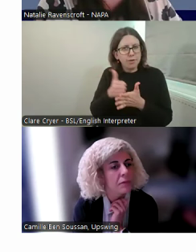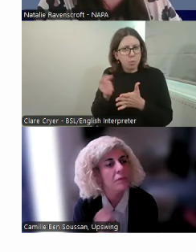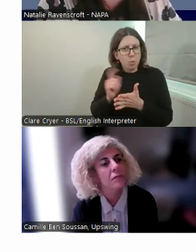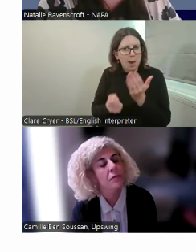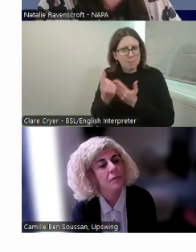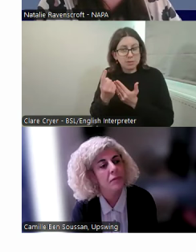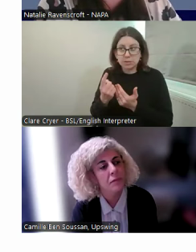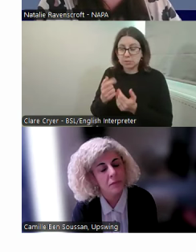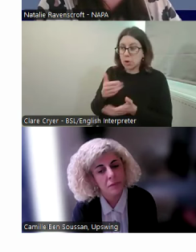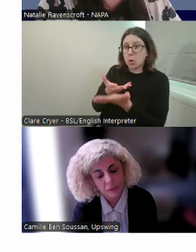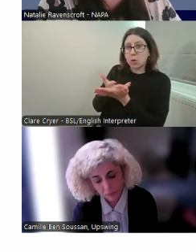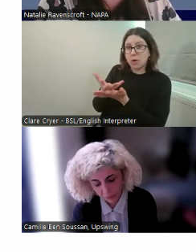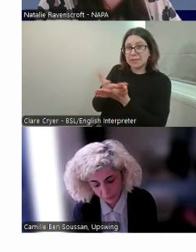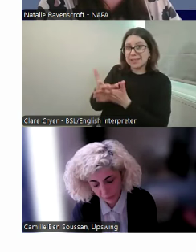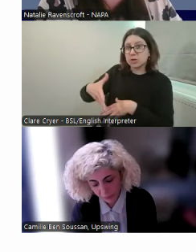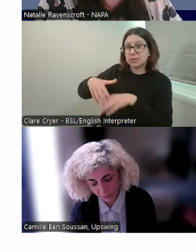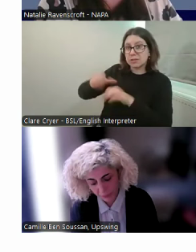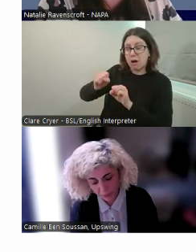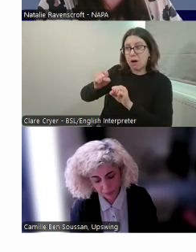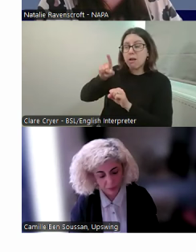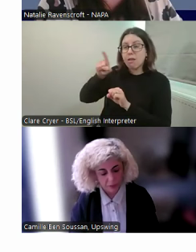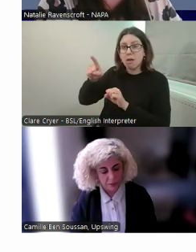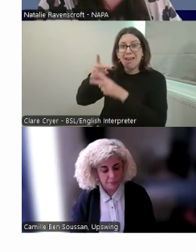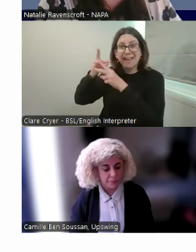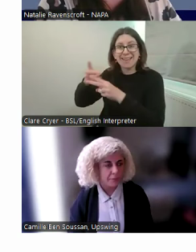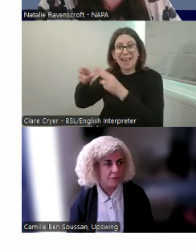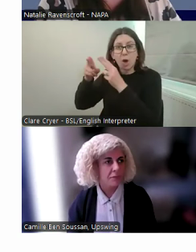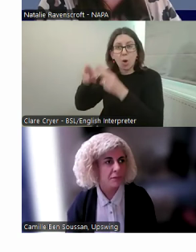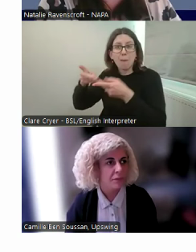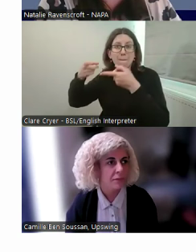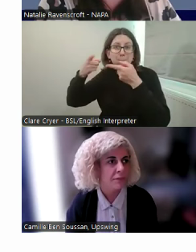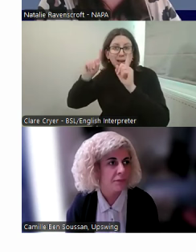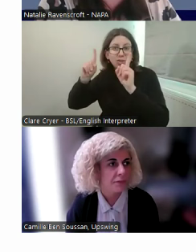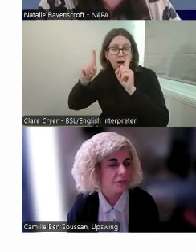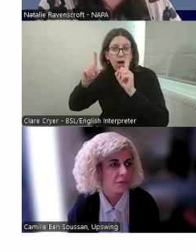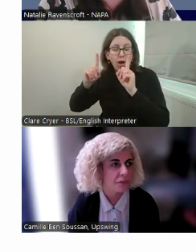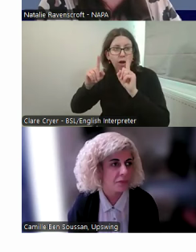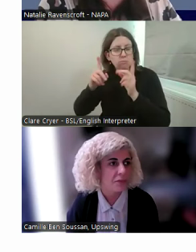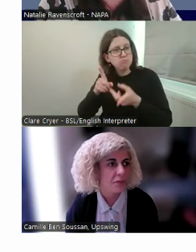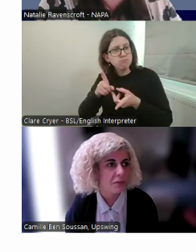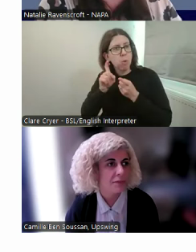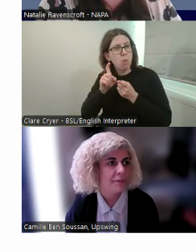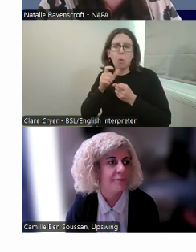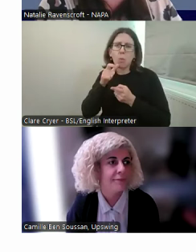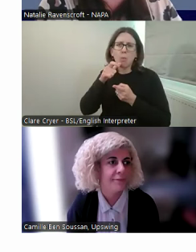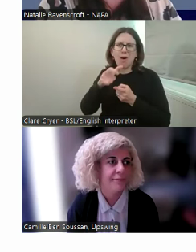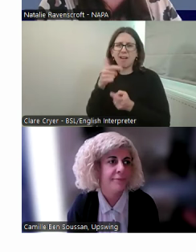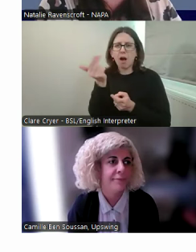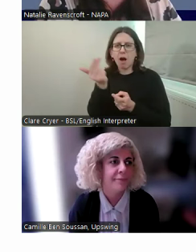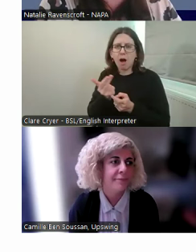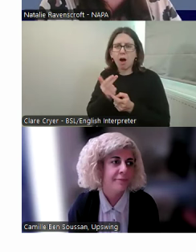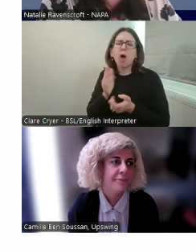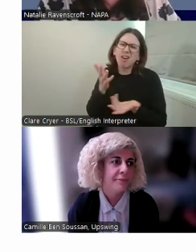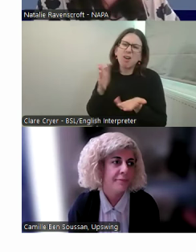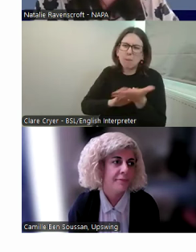care home manager will might hear the arts and maybe think about entertainers coming in. And